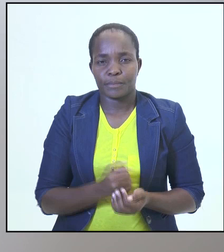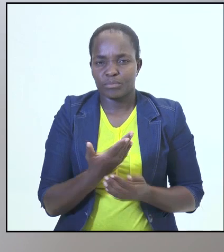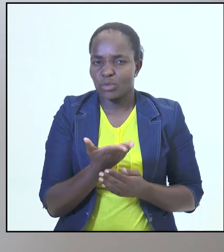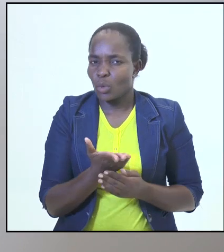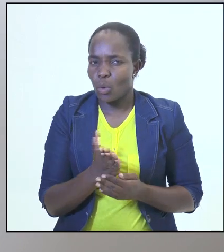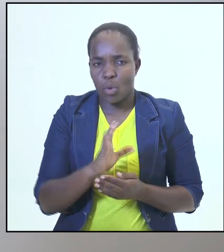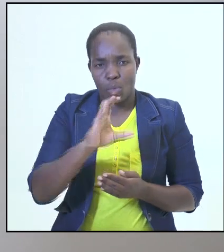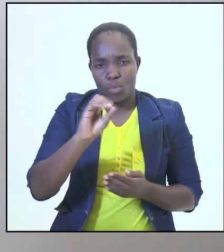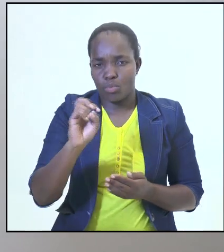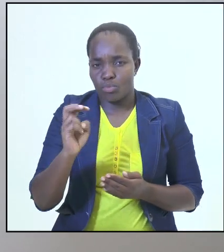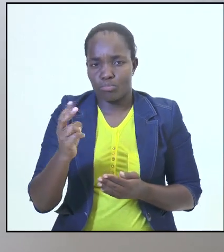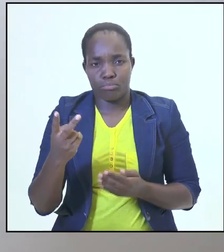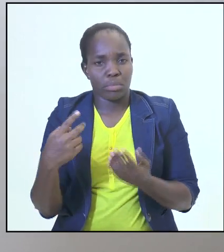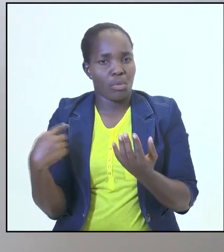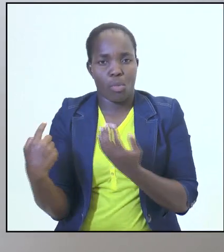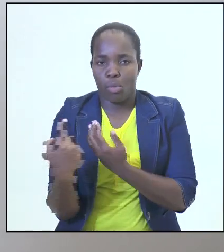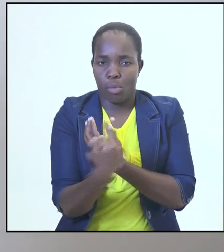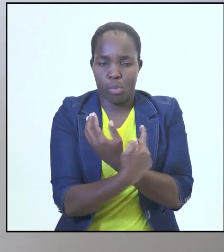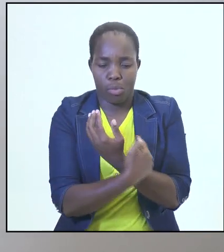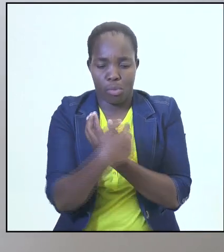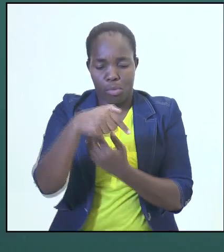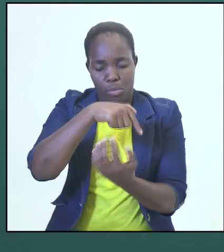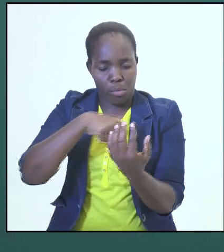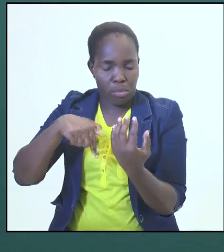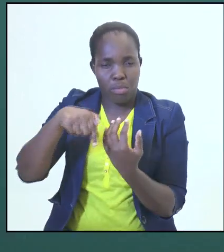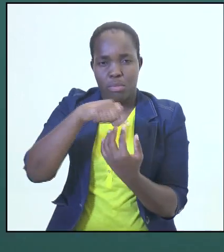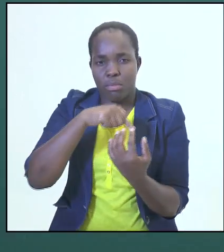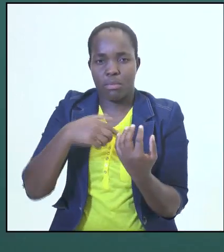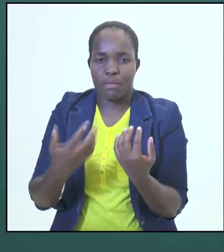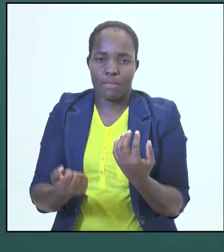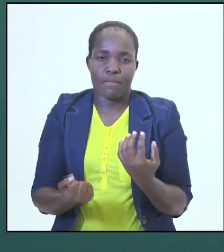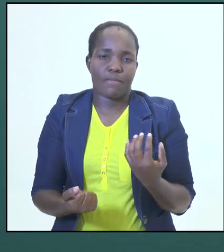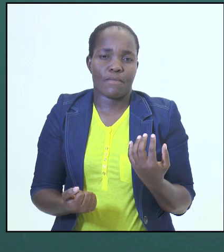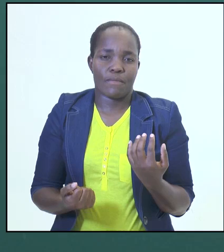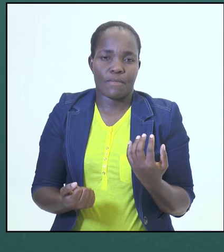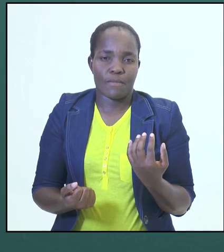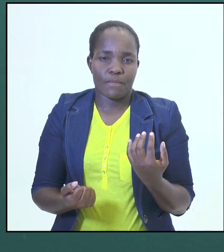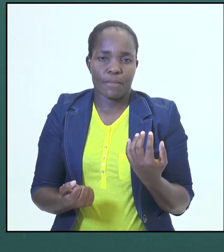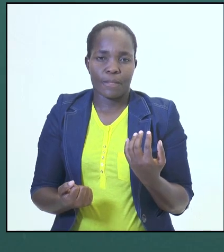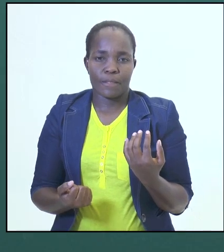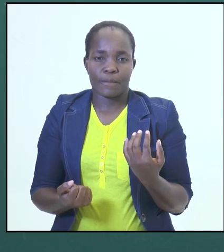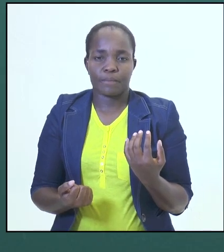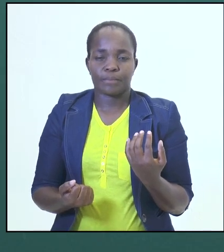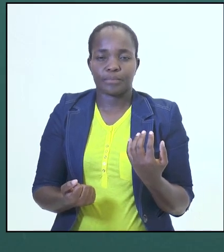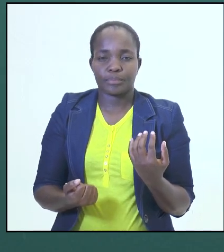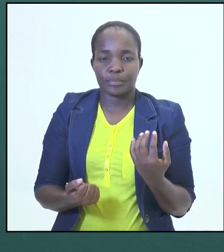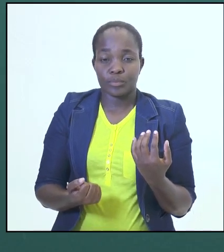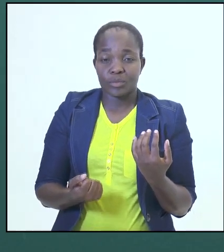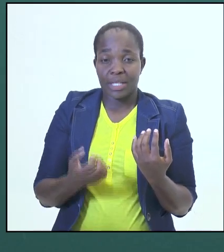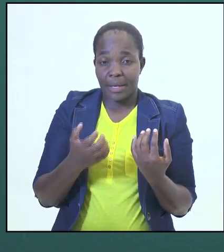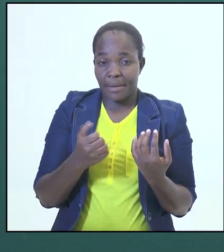carbon dioxide surrounding the plant. And what do we find? The leaf edge with no chlorophyll turned